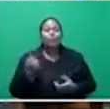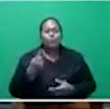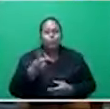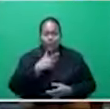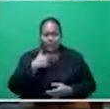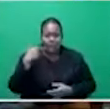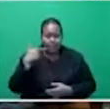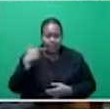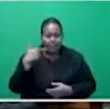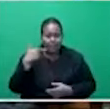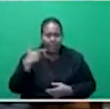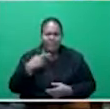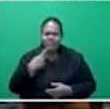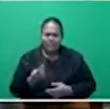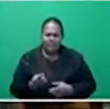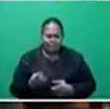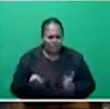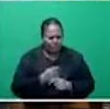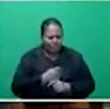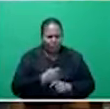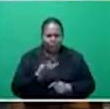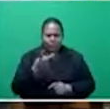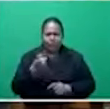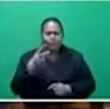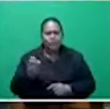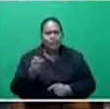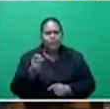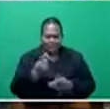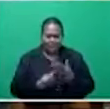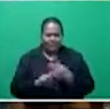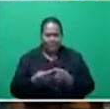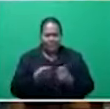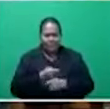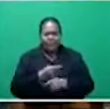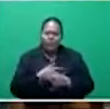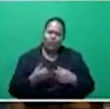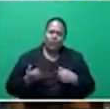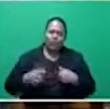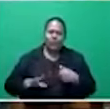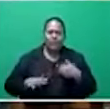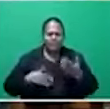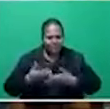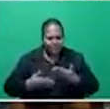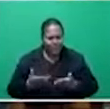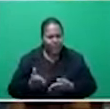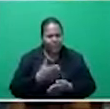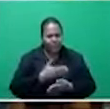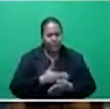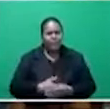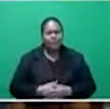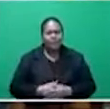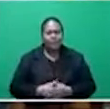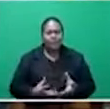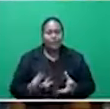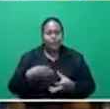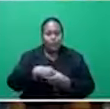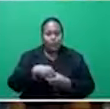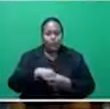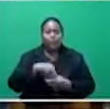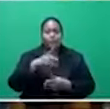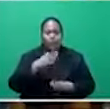made in early 2020. Mr. Speaker, sir, we have been through this also before. The inclusion of the ban on